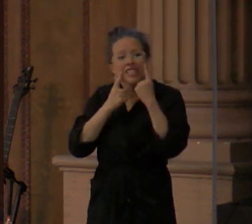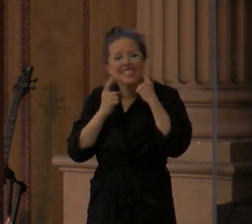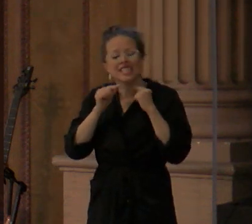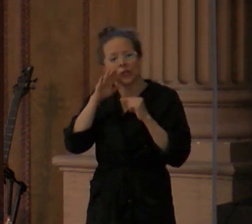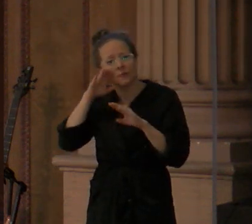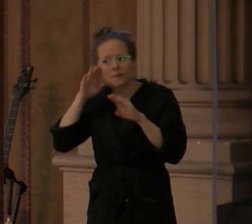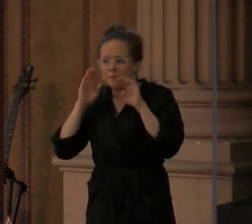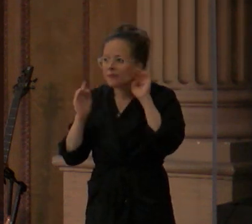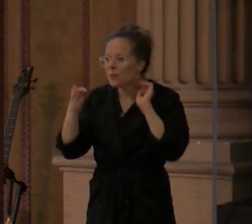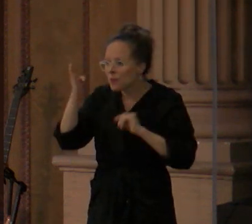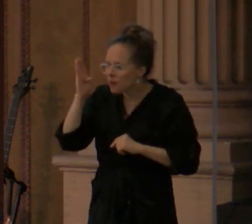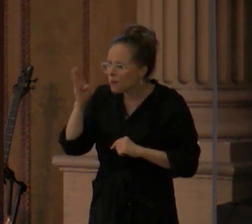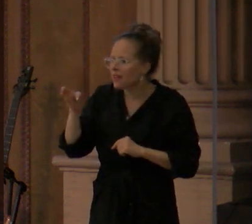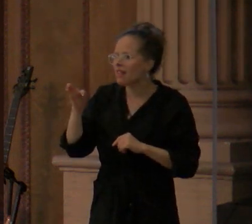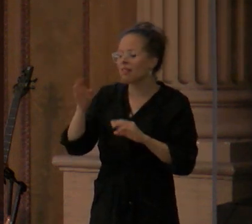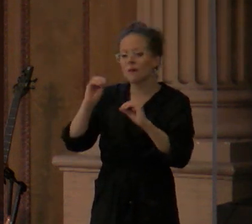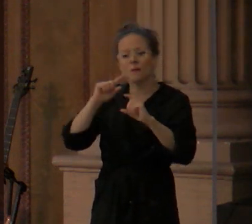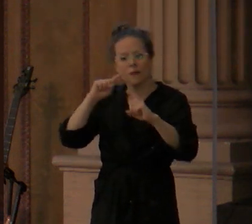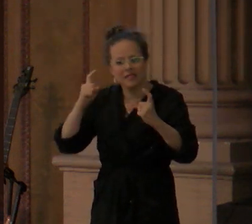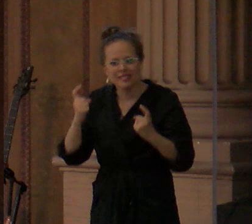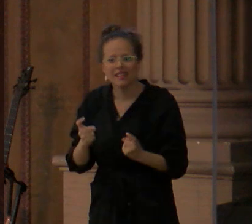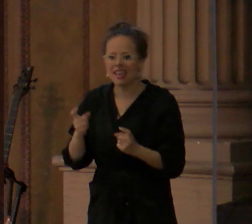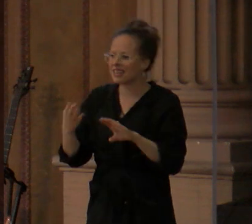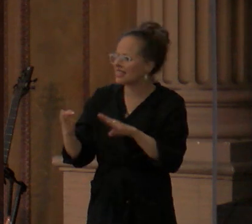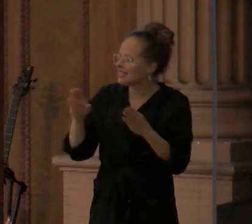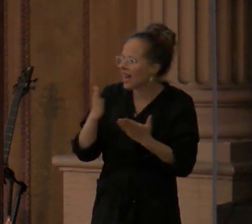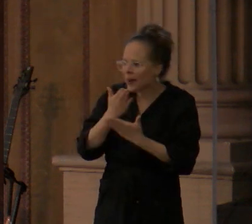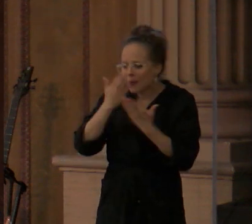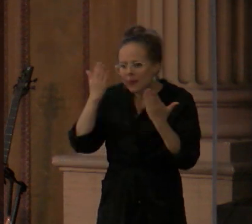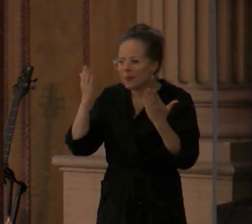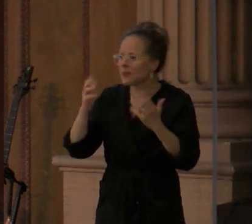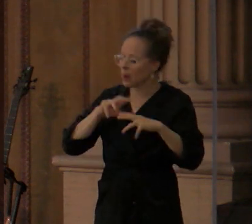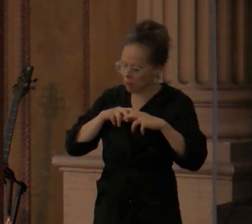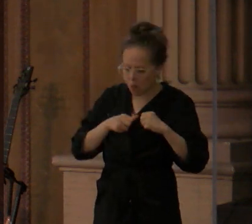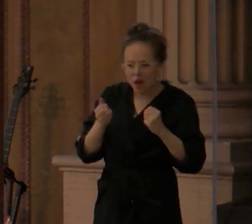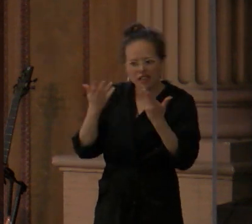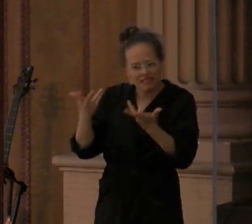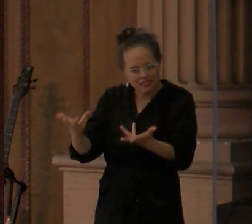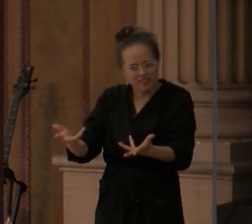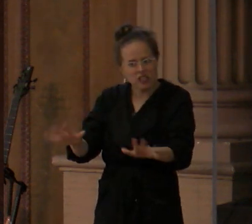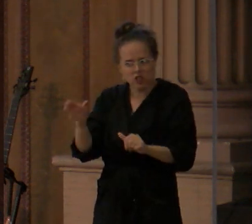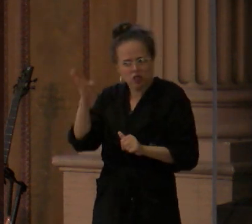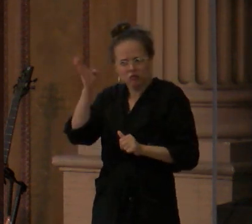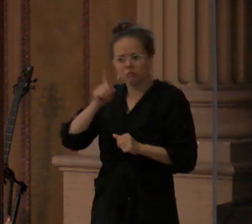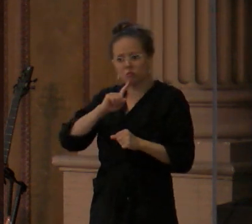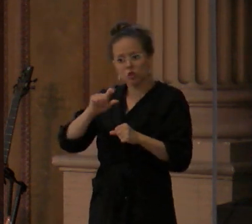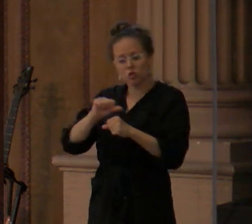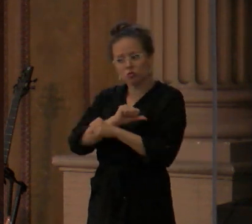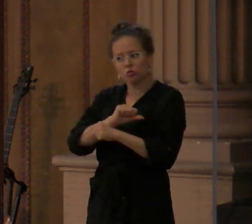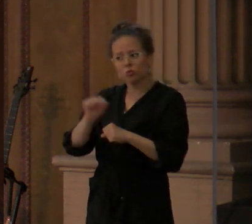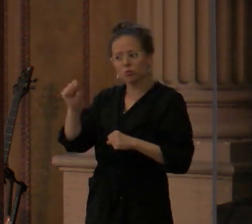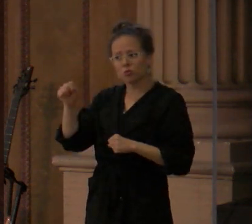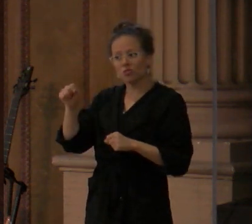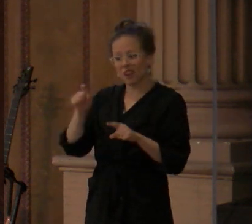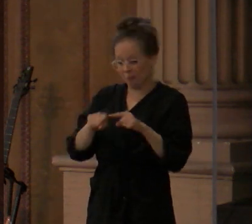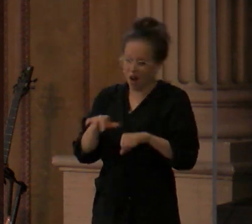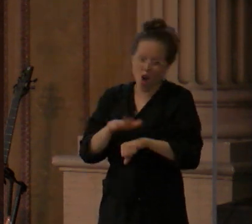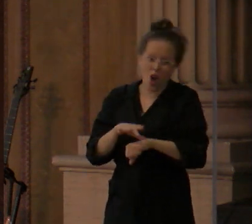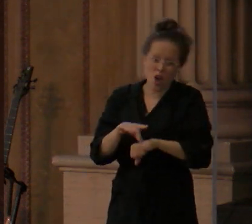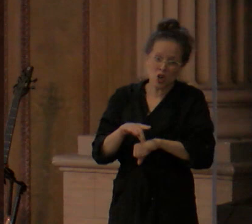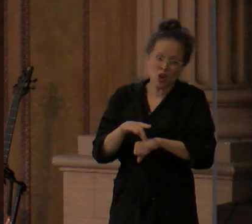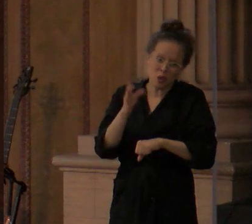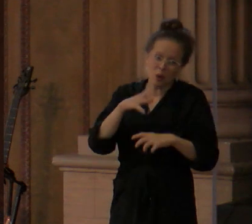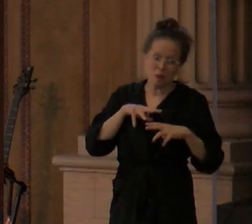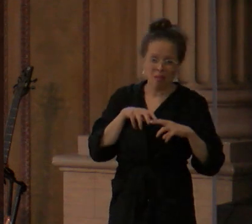sorrow. There'll be no more sin, no more death. There will be no more mourning. It's true that though we mourn as we go through this life, one